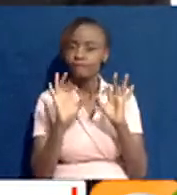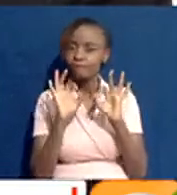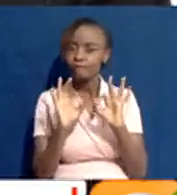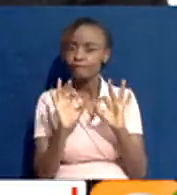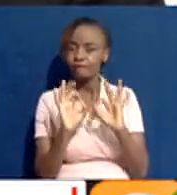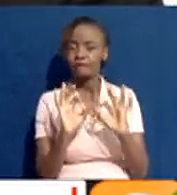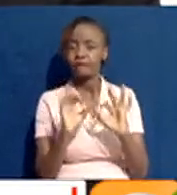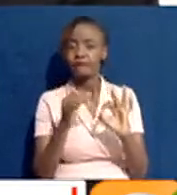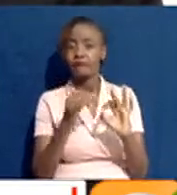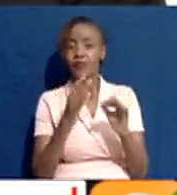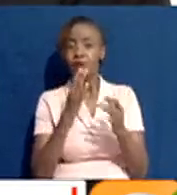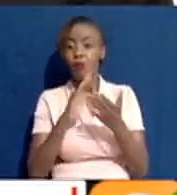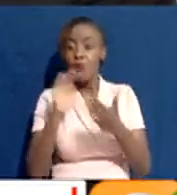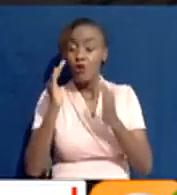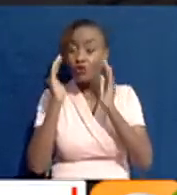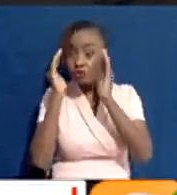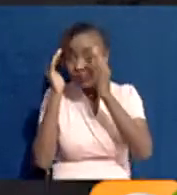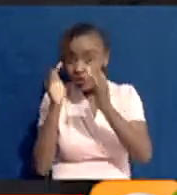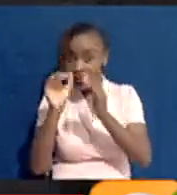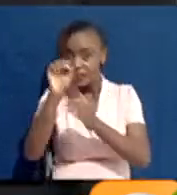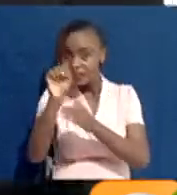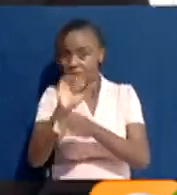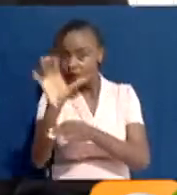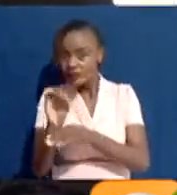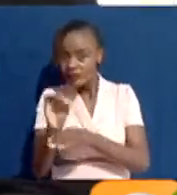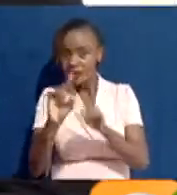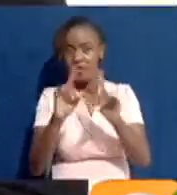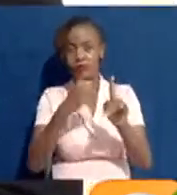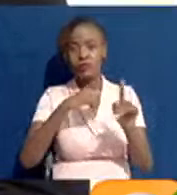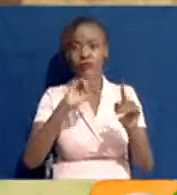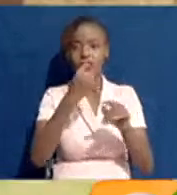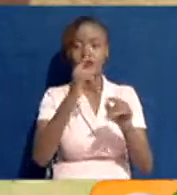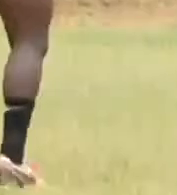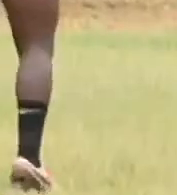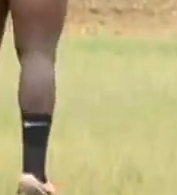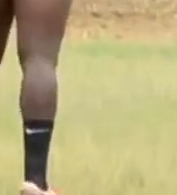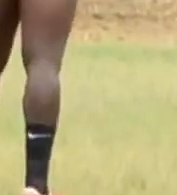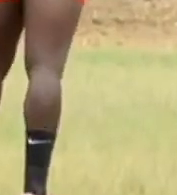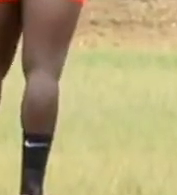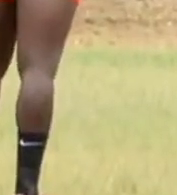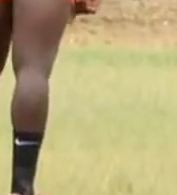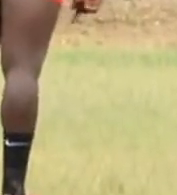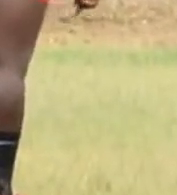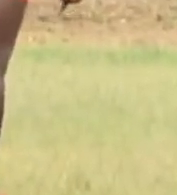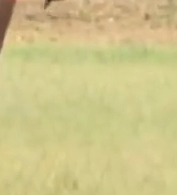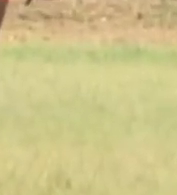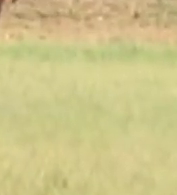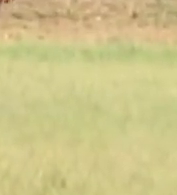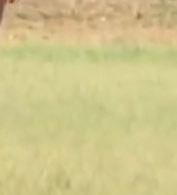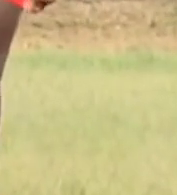focused about South Africa, but we have to beat the other teams in the pool first before we meet South Africa.